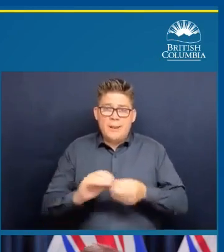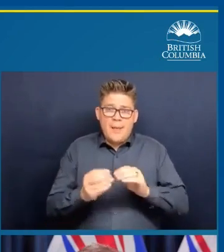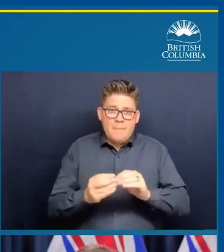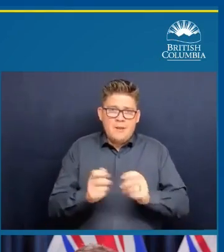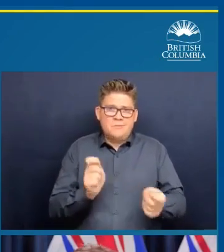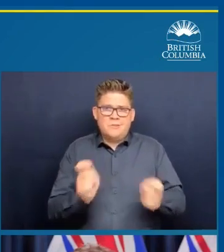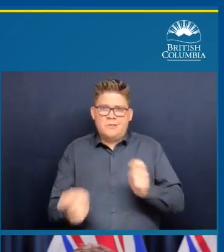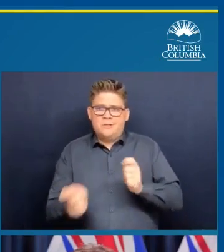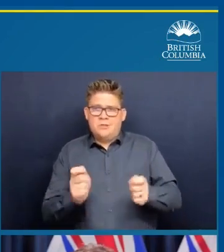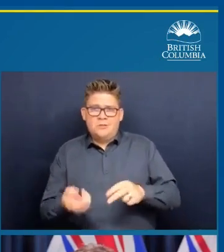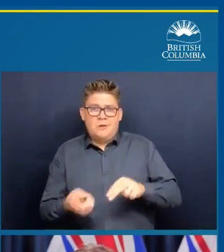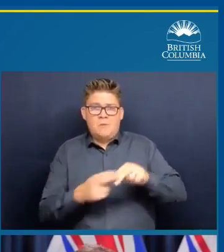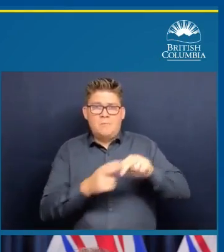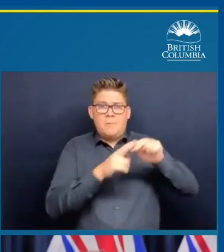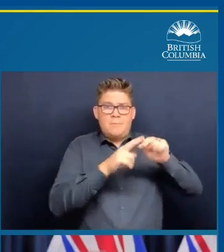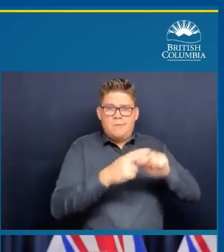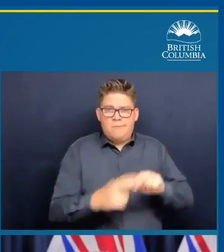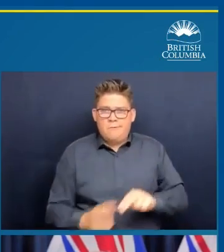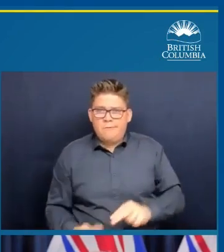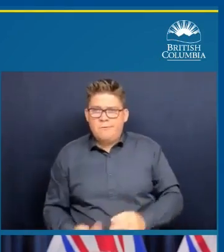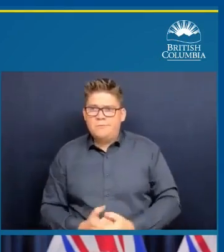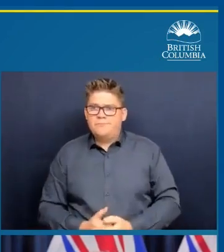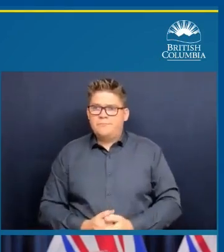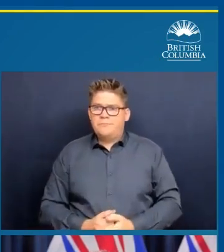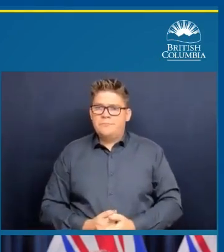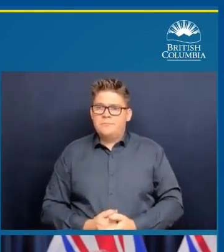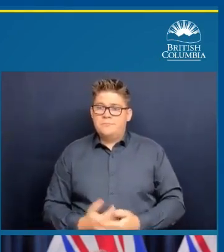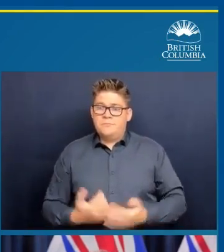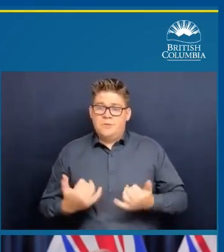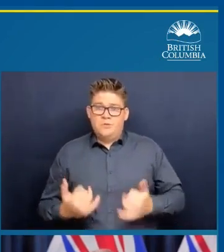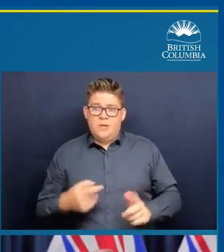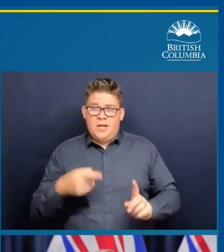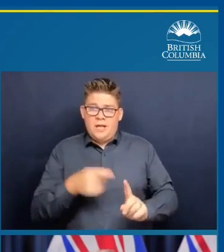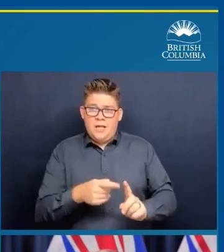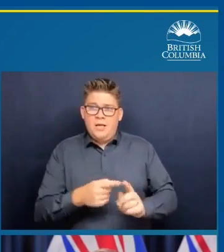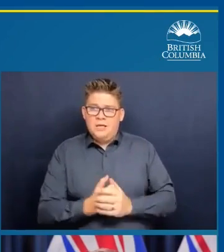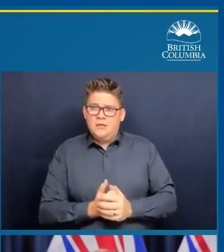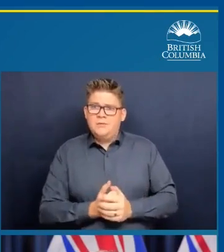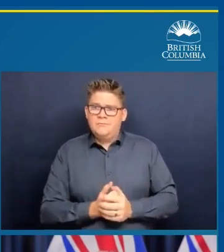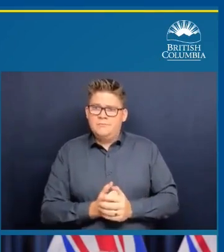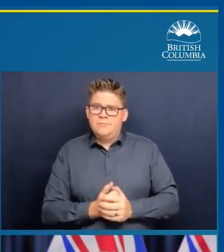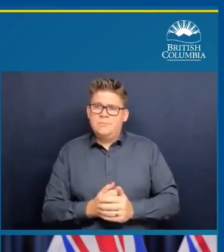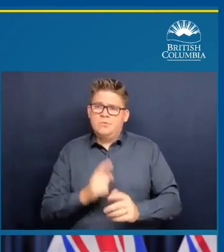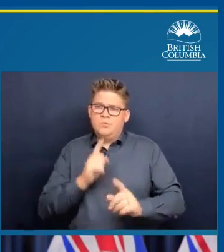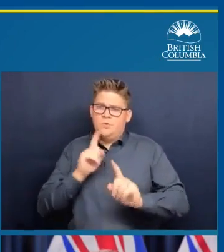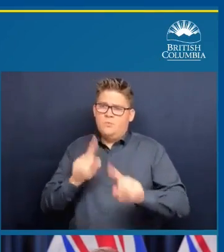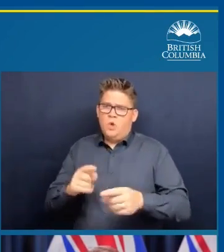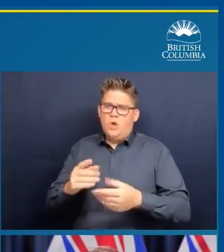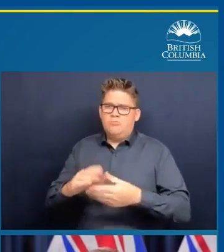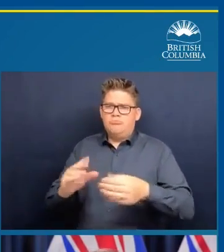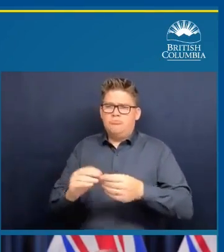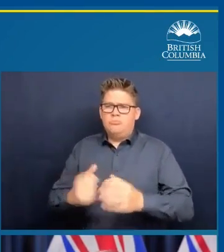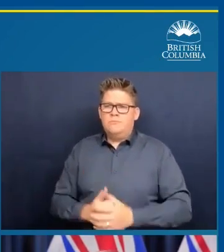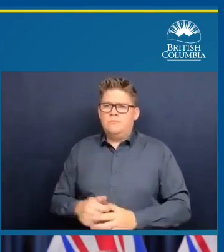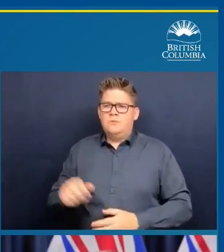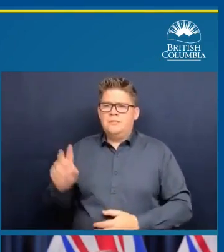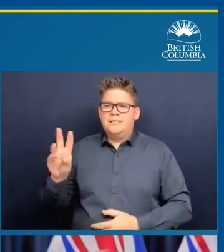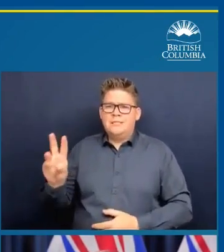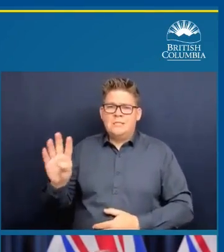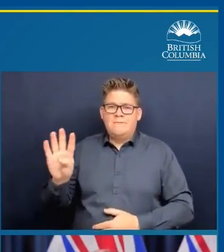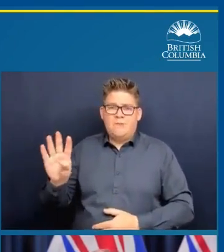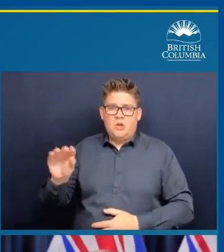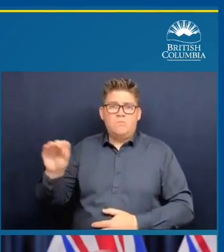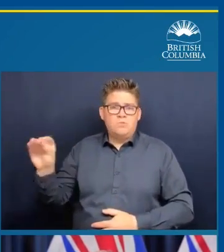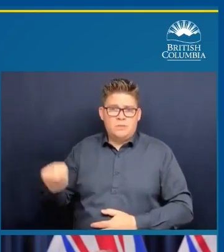as of today, as of yesterday, it was 67%. I think we reported that in our children's critical care beds today at 64%. In terms of